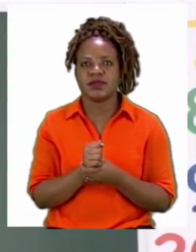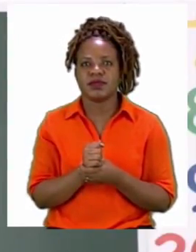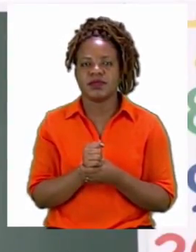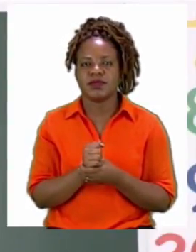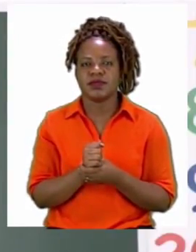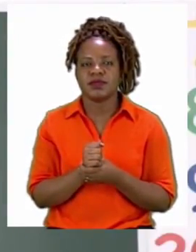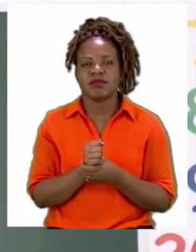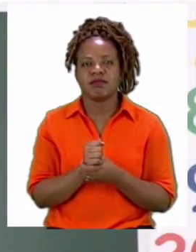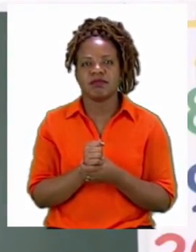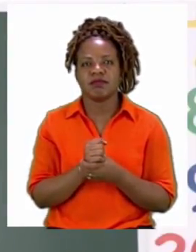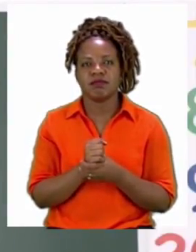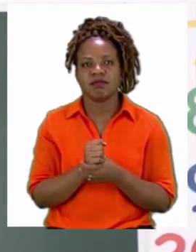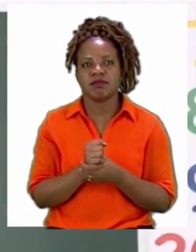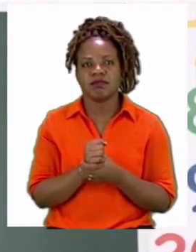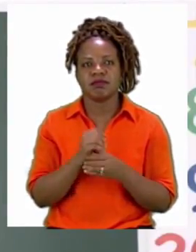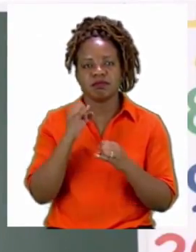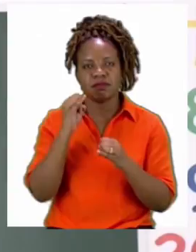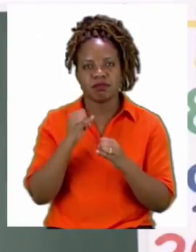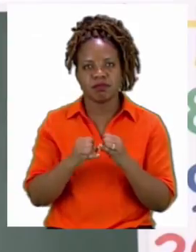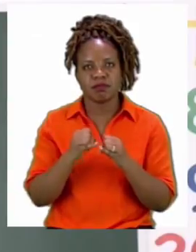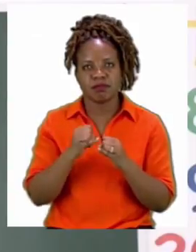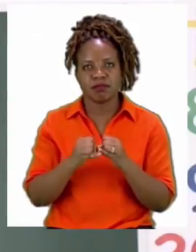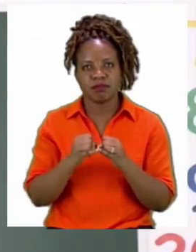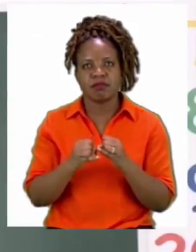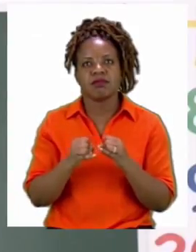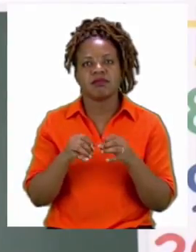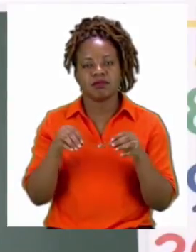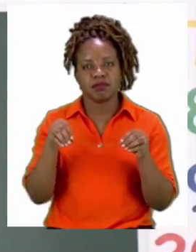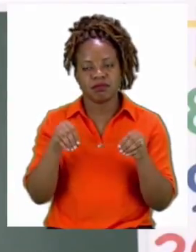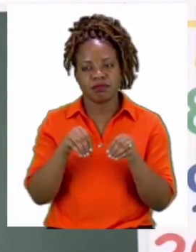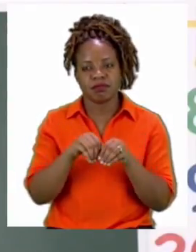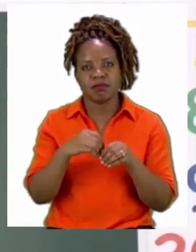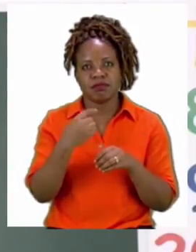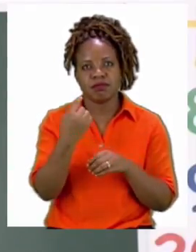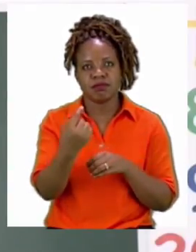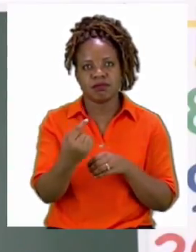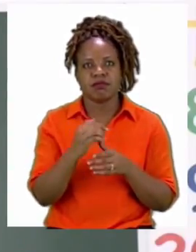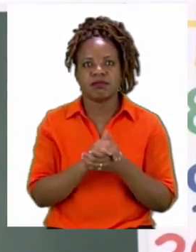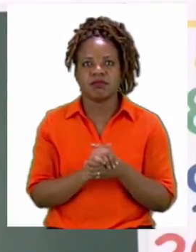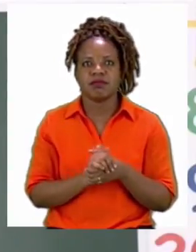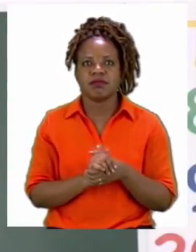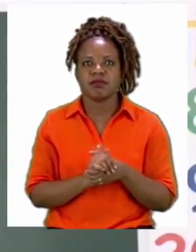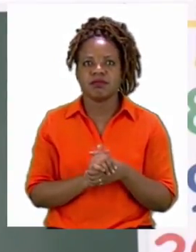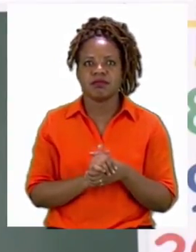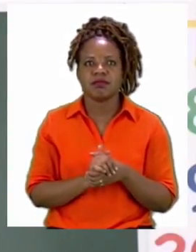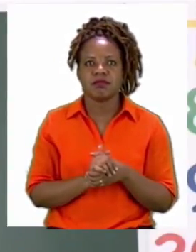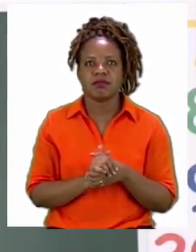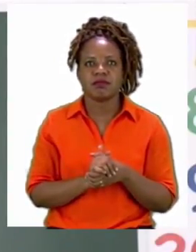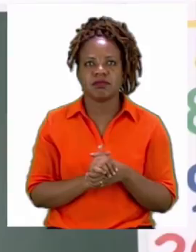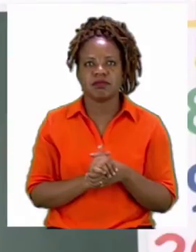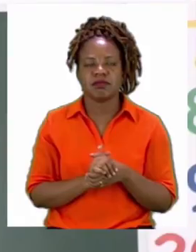Then the last one I would like you to try and do by yourself. Let's now move on to